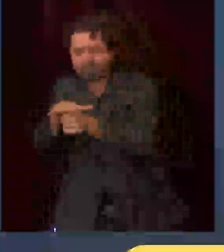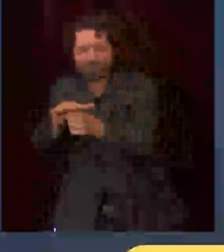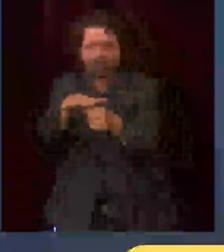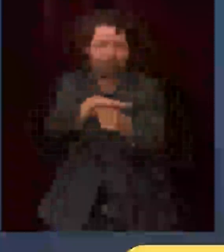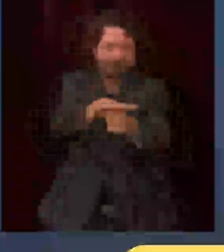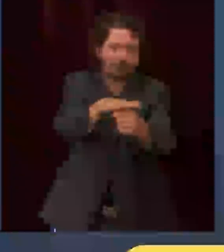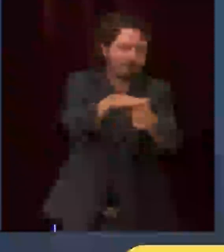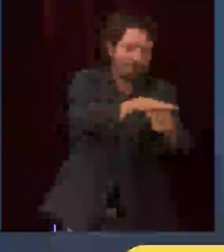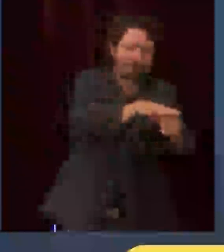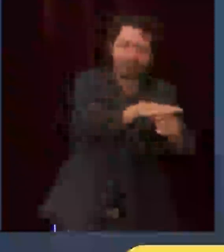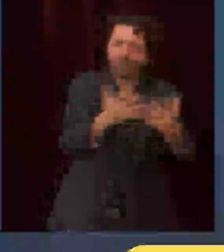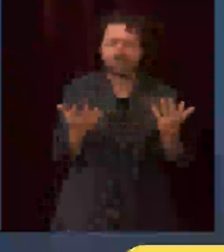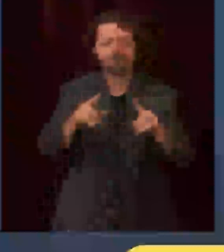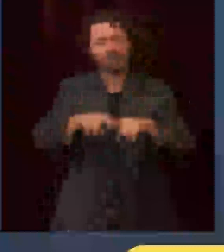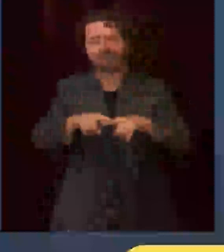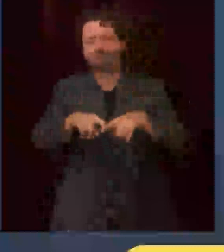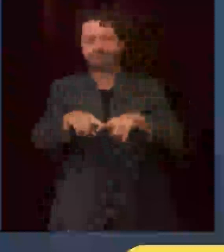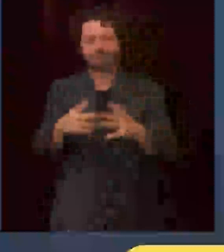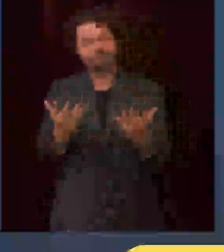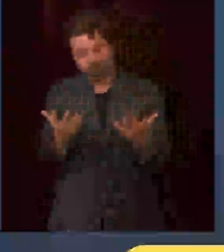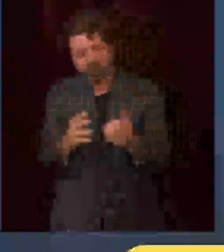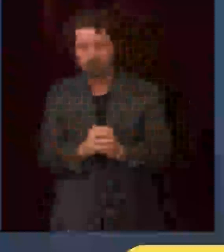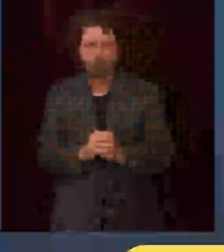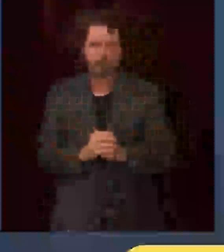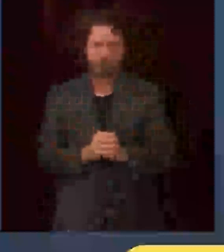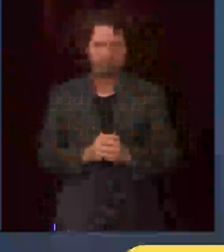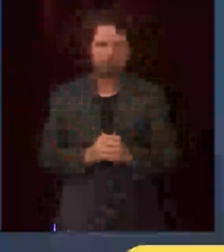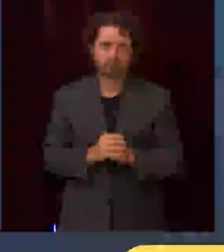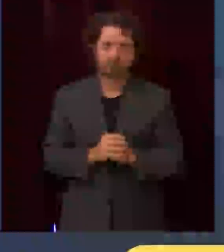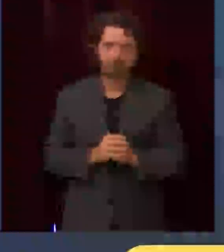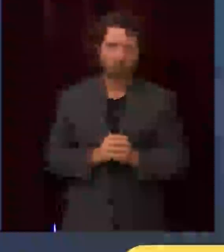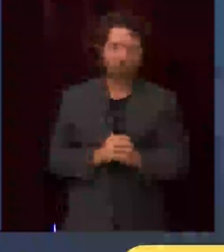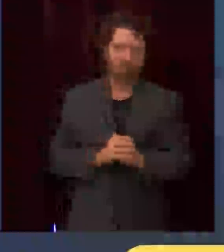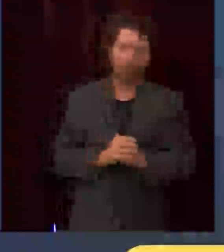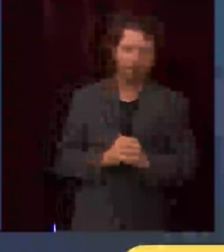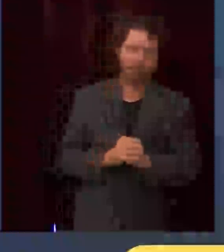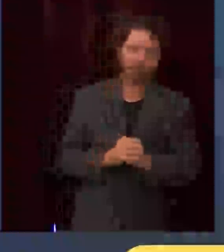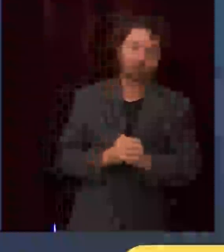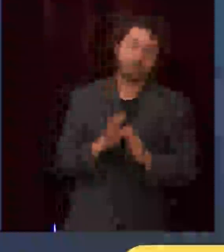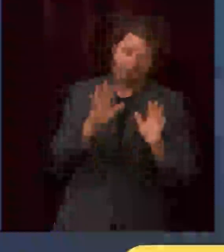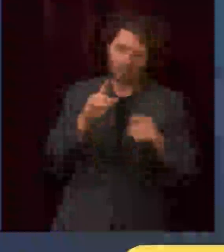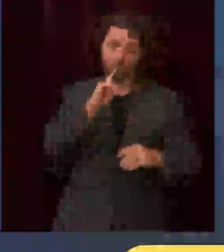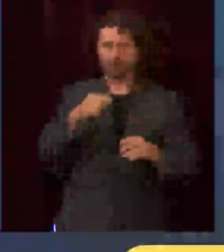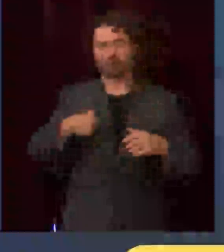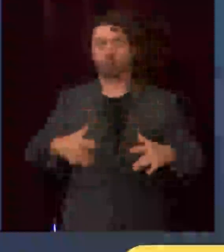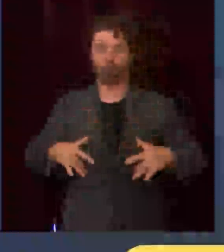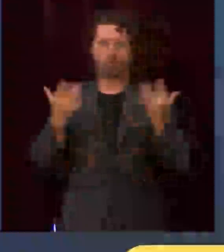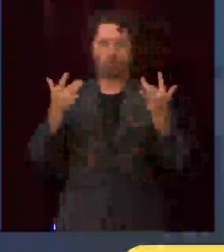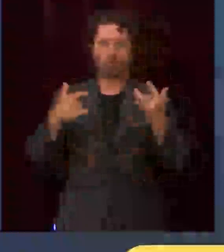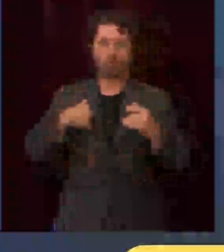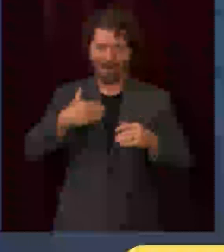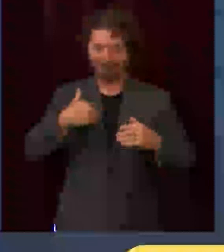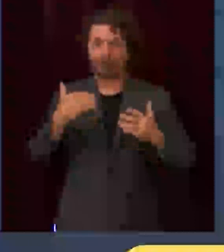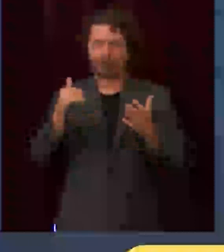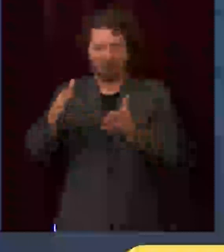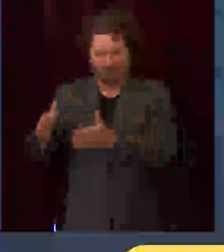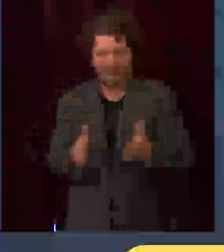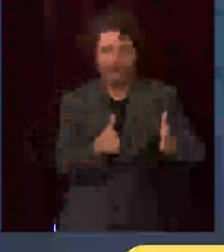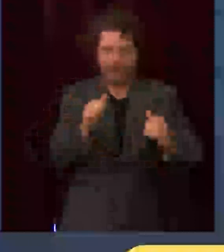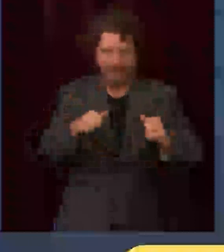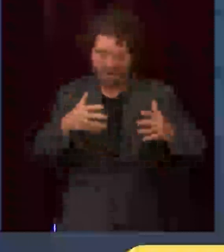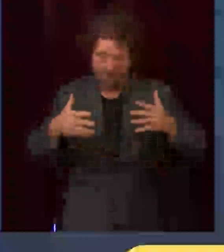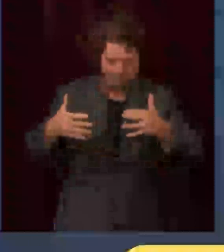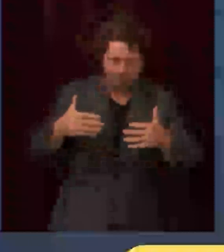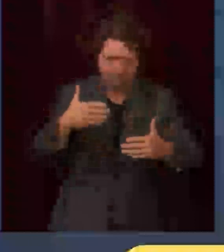Okay, now, so we're very excited about this next step. But a really important part of this step, and I want to take a few